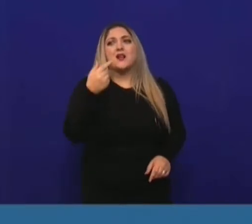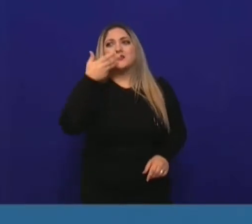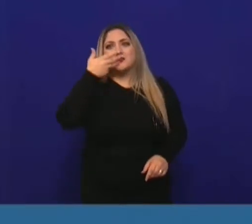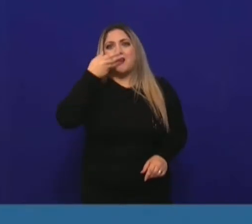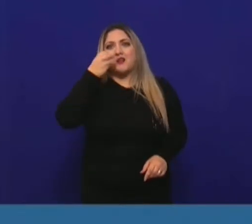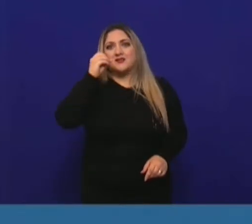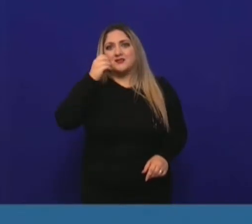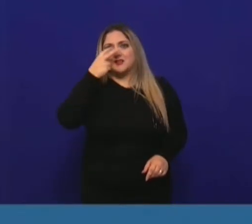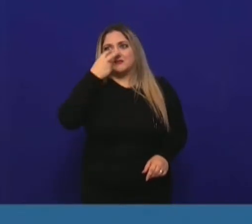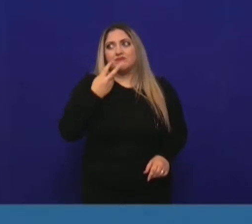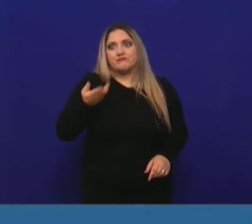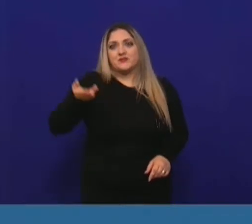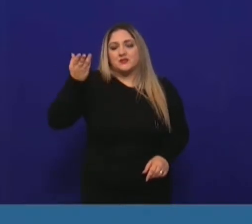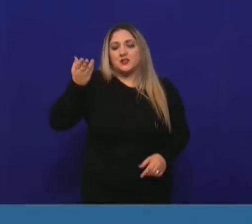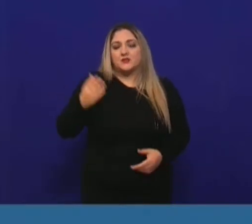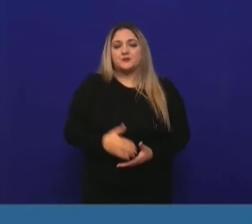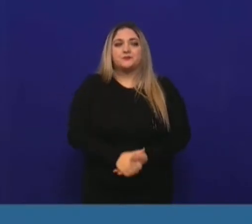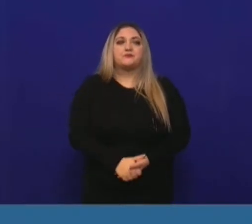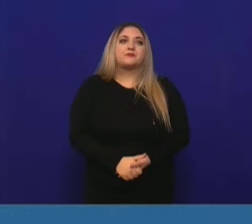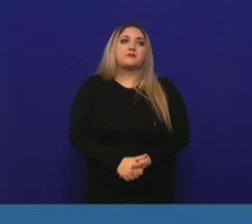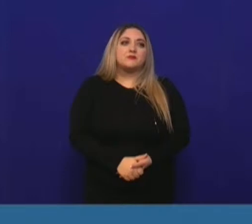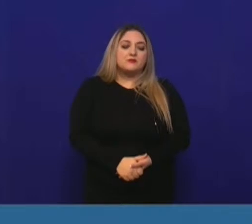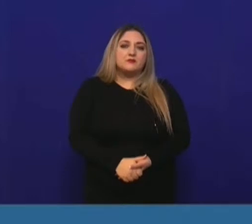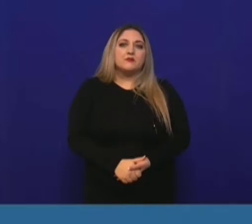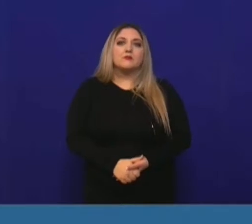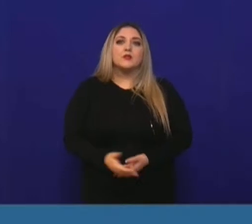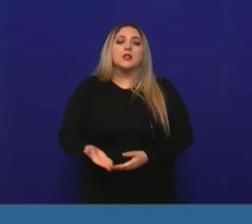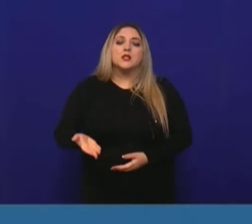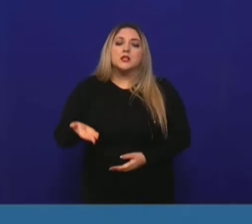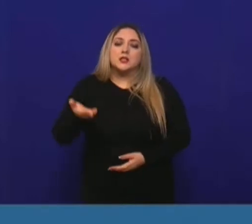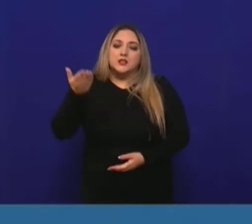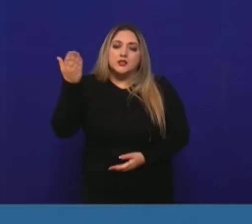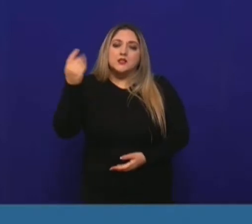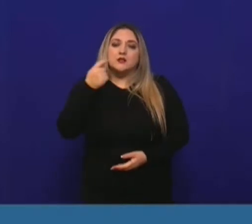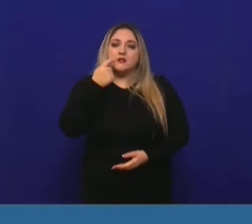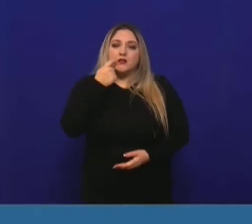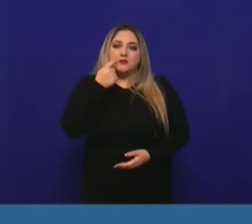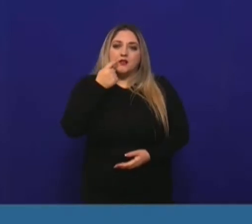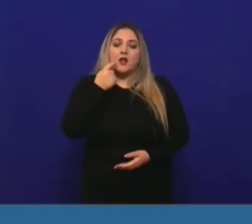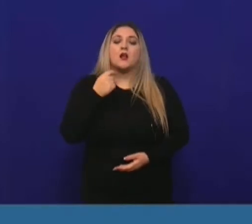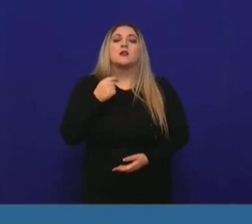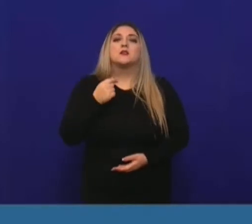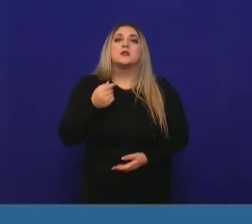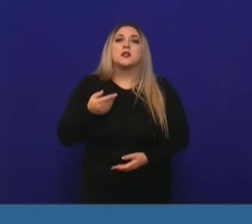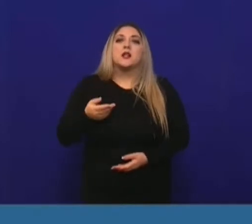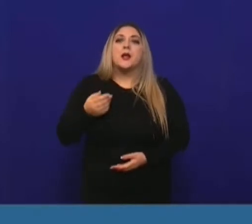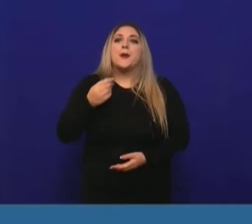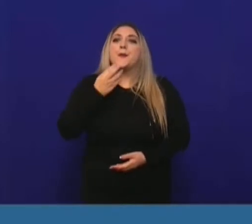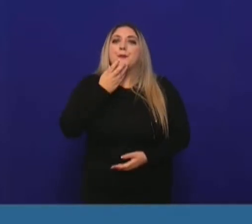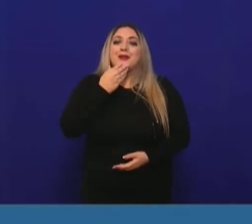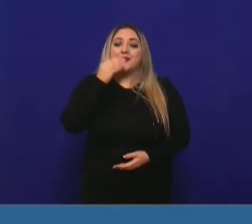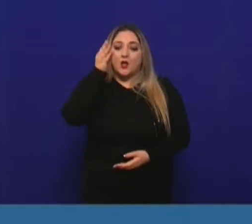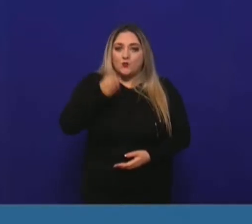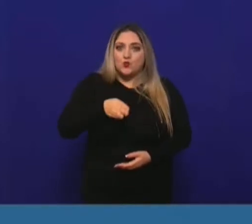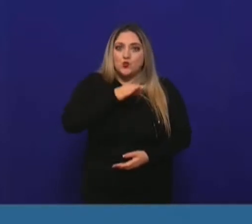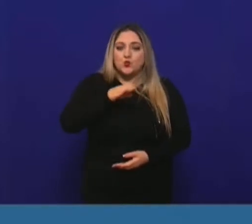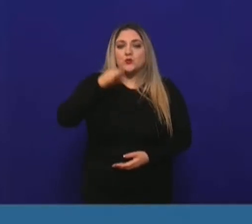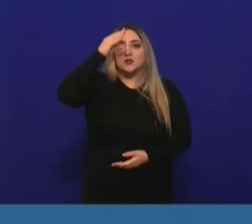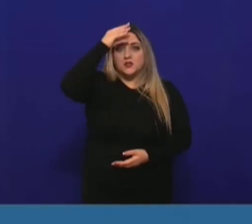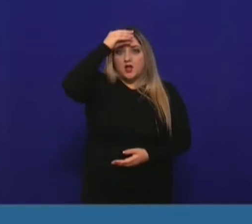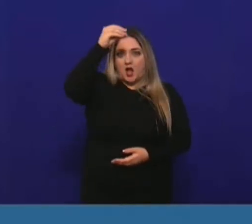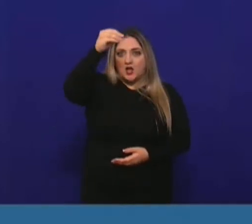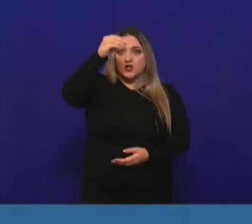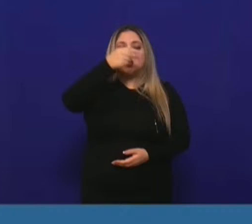sena. L-etajiet l-iktar komuni baqgħu ta' l-iktar fl-irġiel u f'etajiet bejn 75